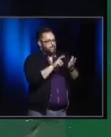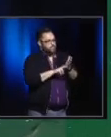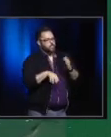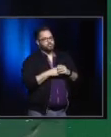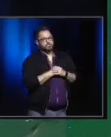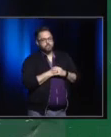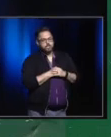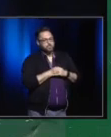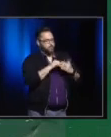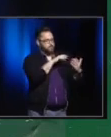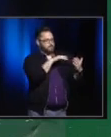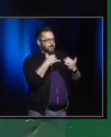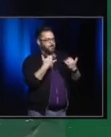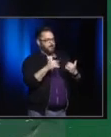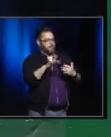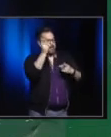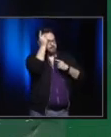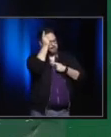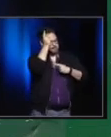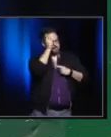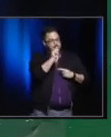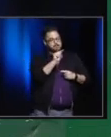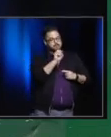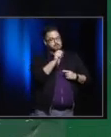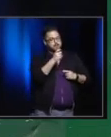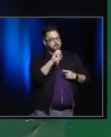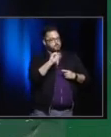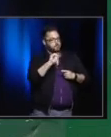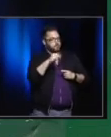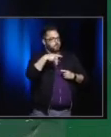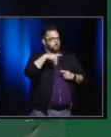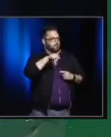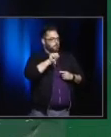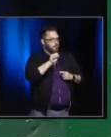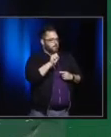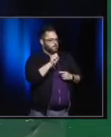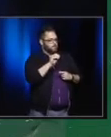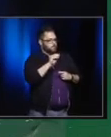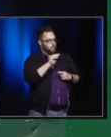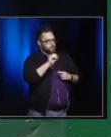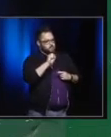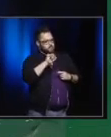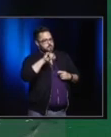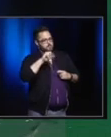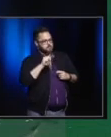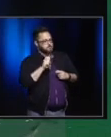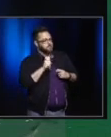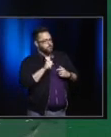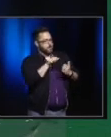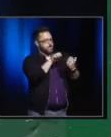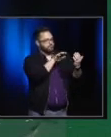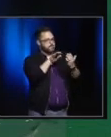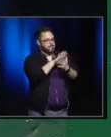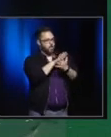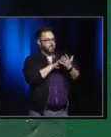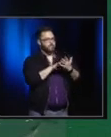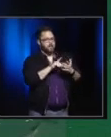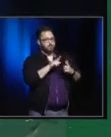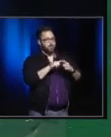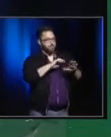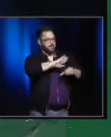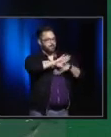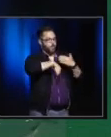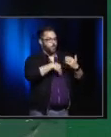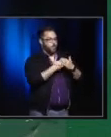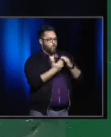with toxoplasmosis, and future action and addressing new challenges, I think, is going to need to be an all-of-nation